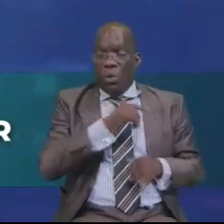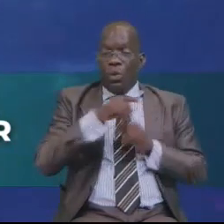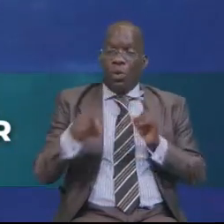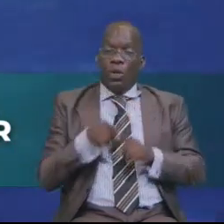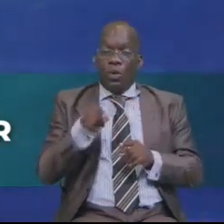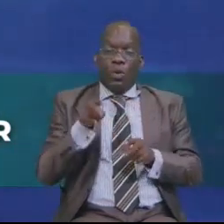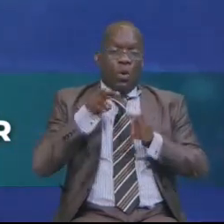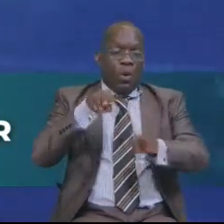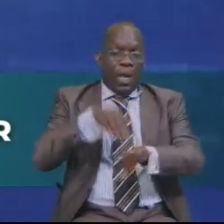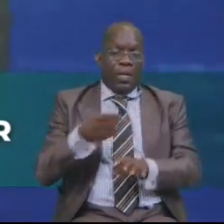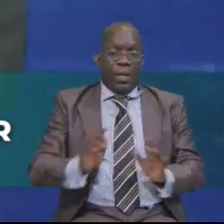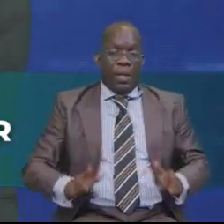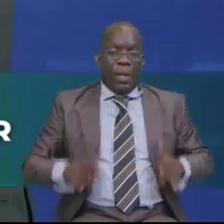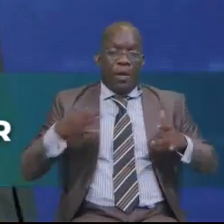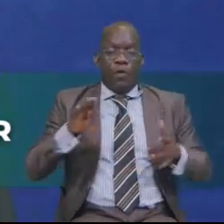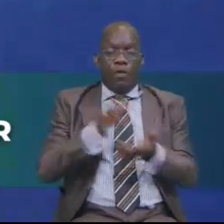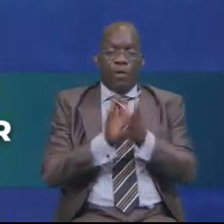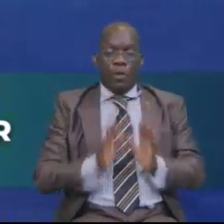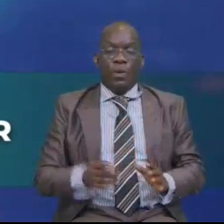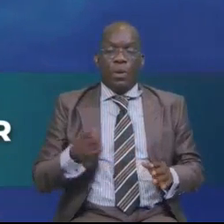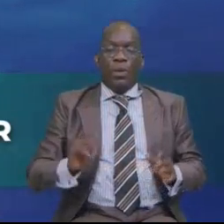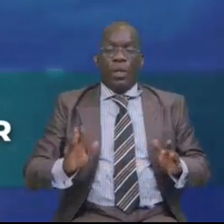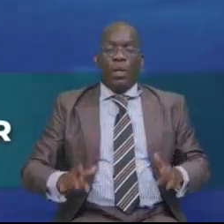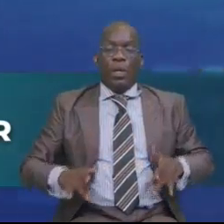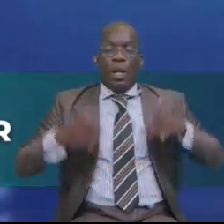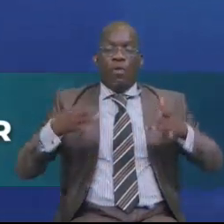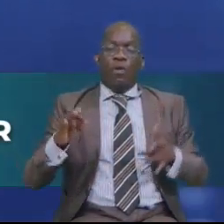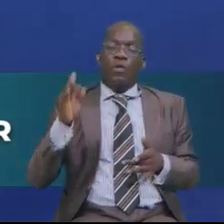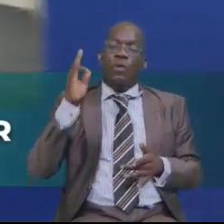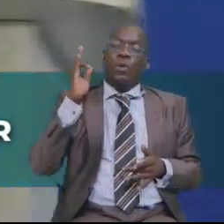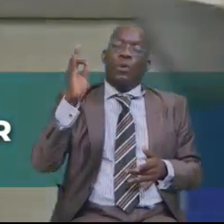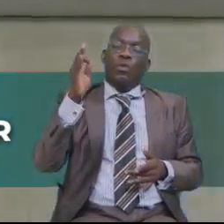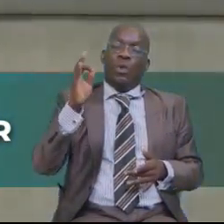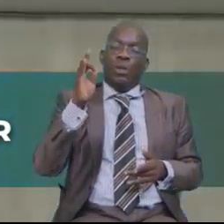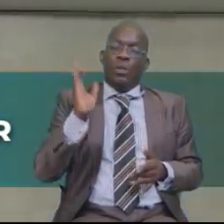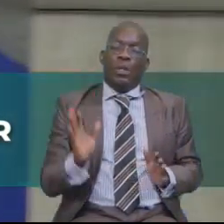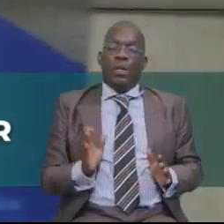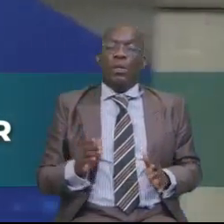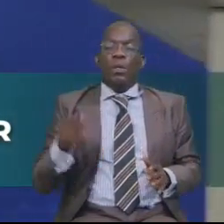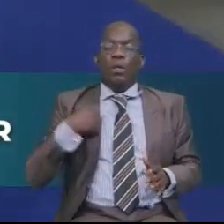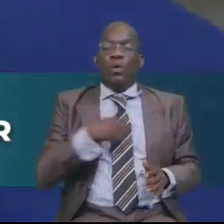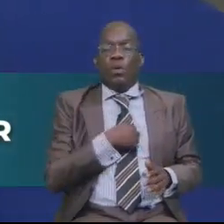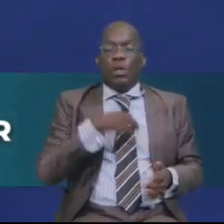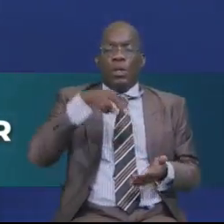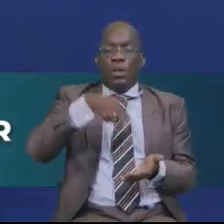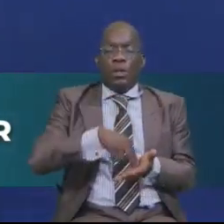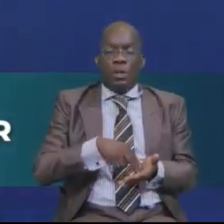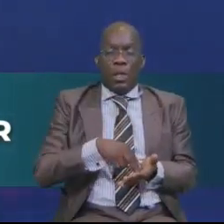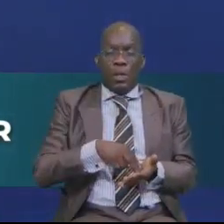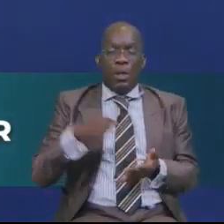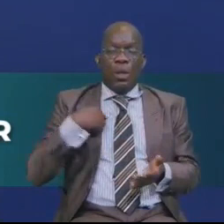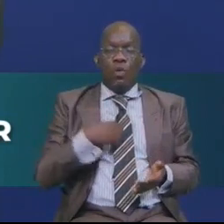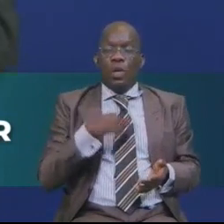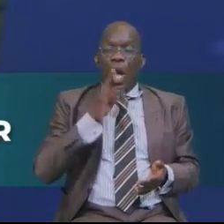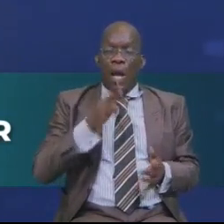of believers and the lives of ministers, we start, we're running